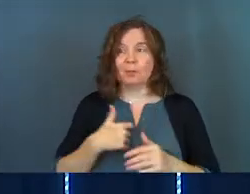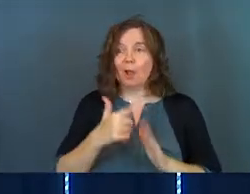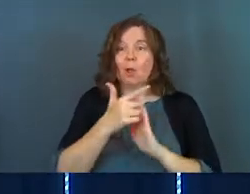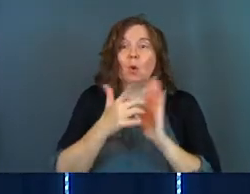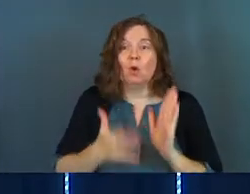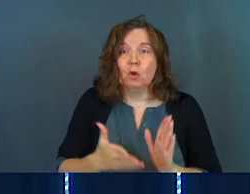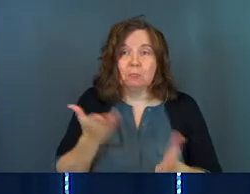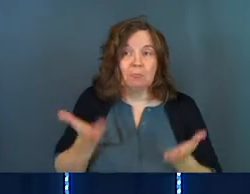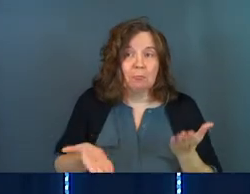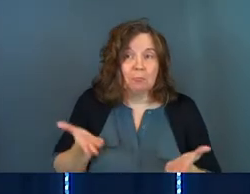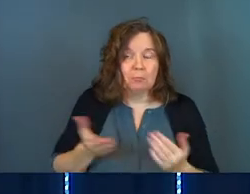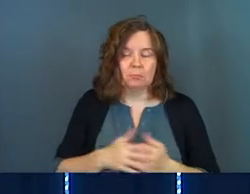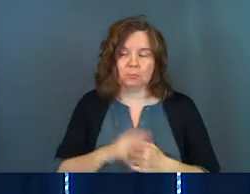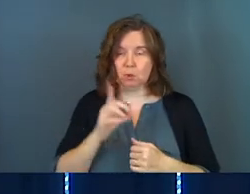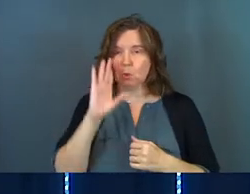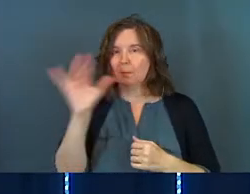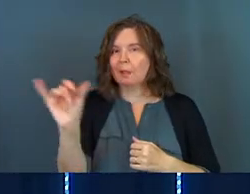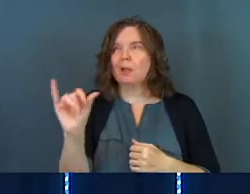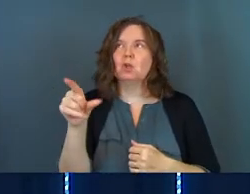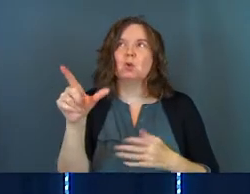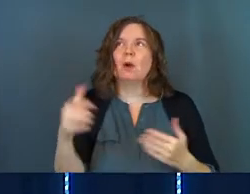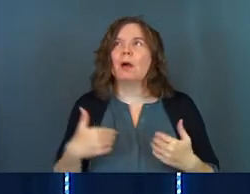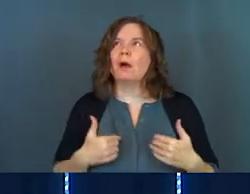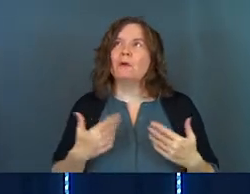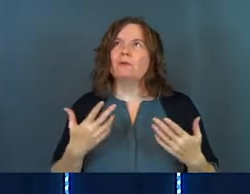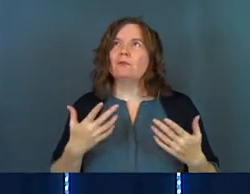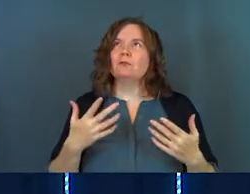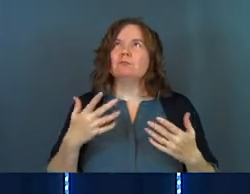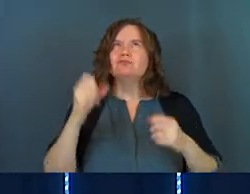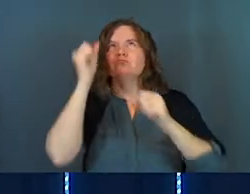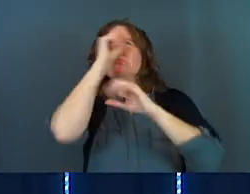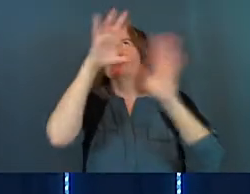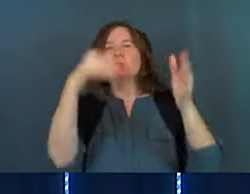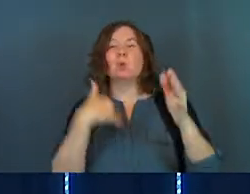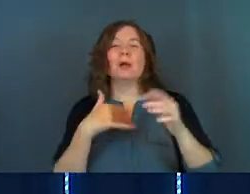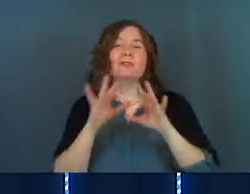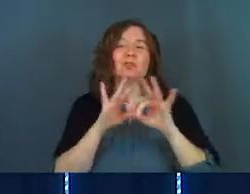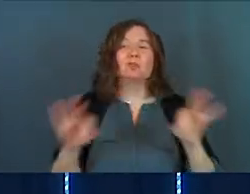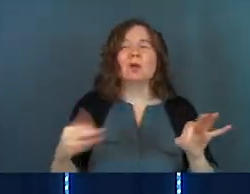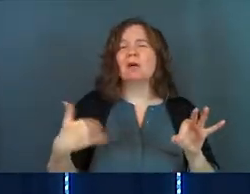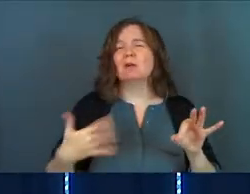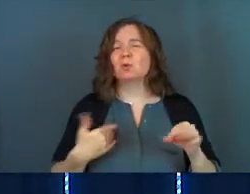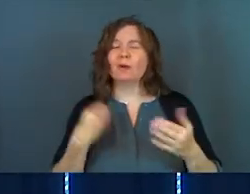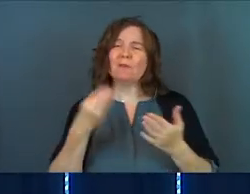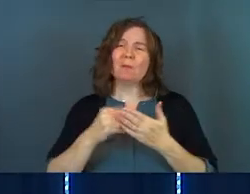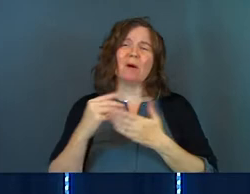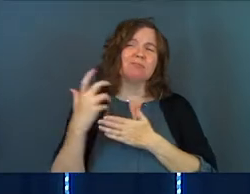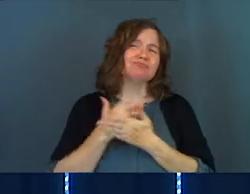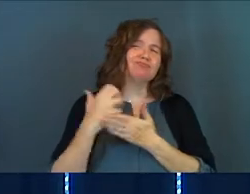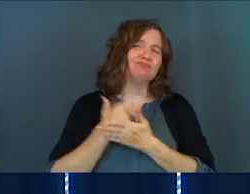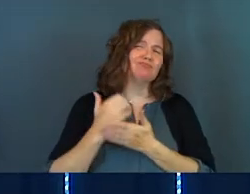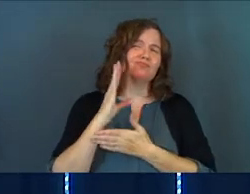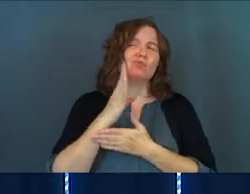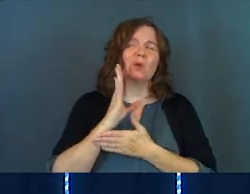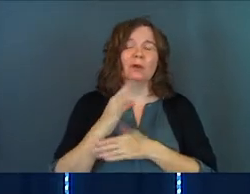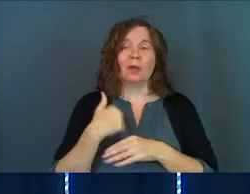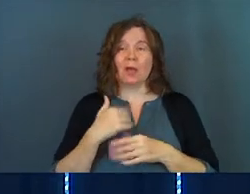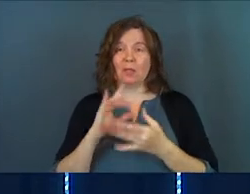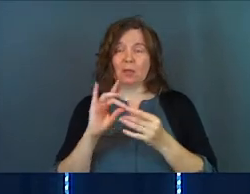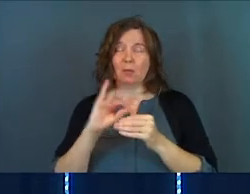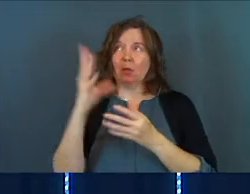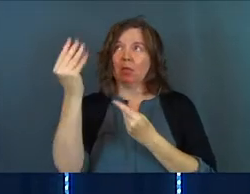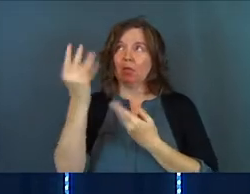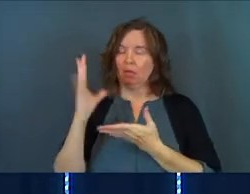lawyer. You're going to be like, you're going to have the degrees that we never had. You're going to have the money that we never had. And they